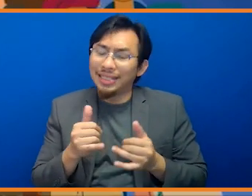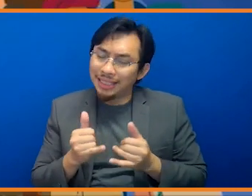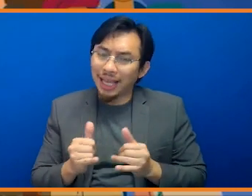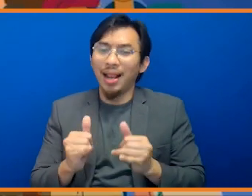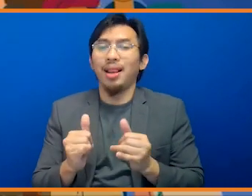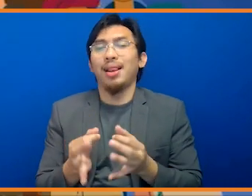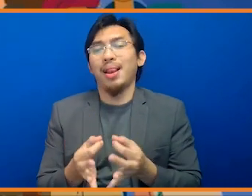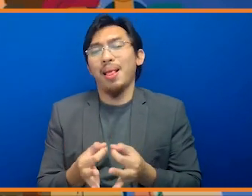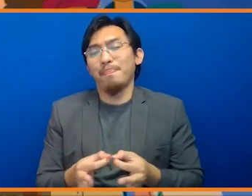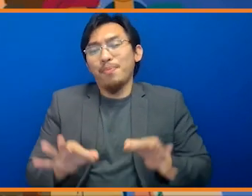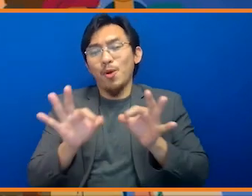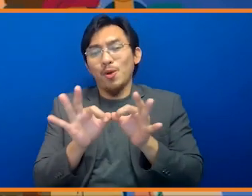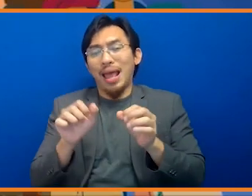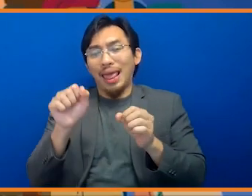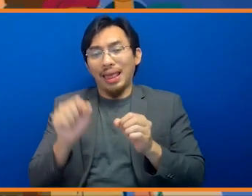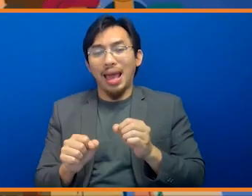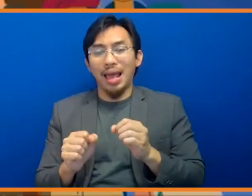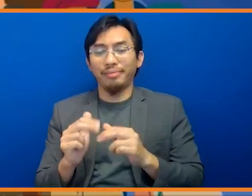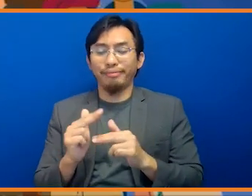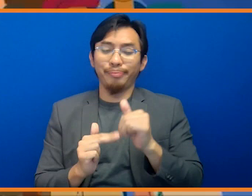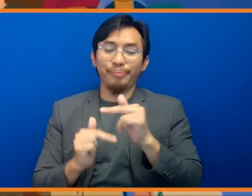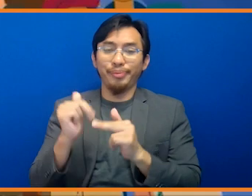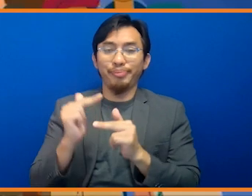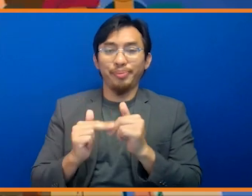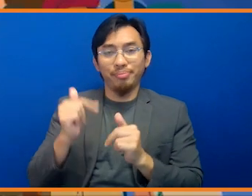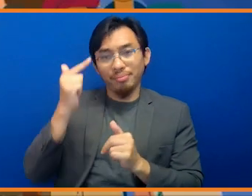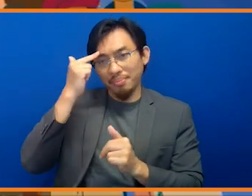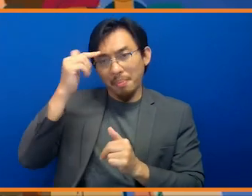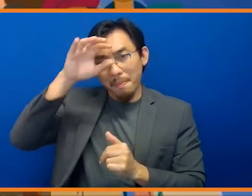essential to build up collective memory.